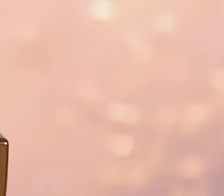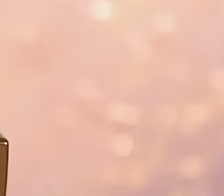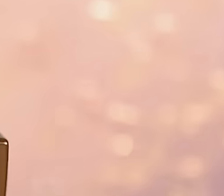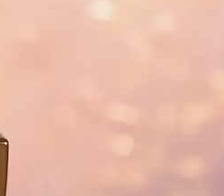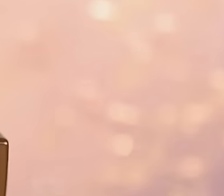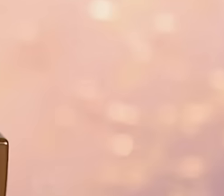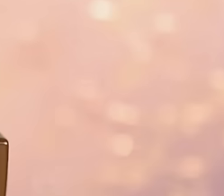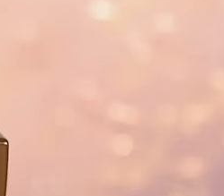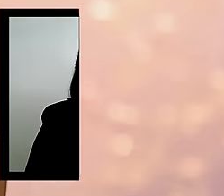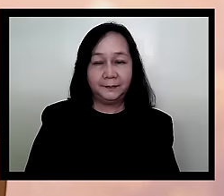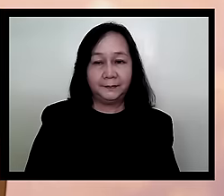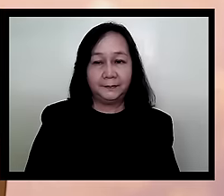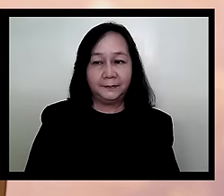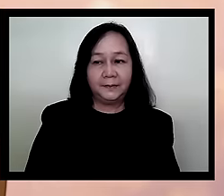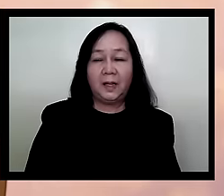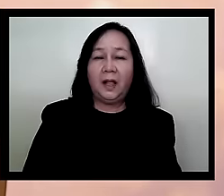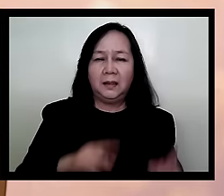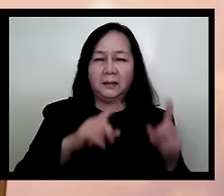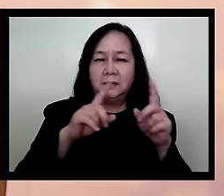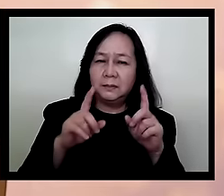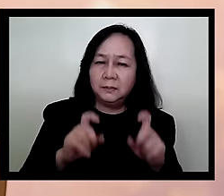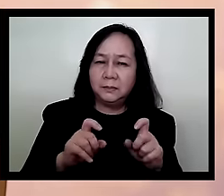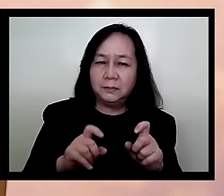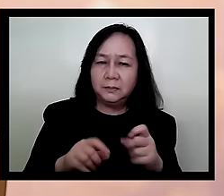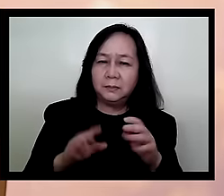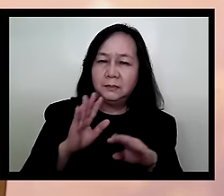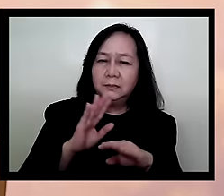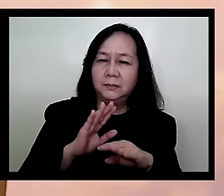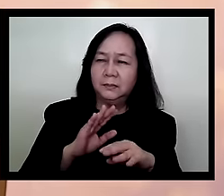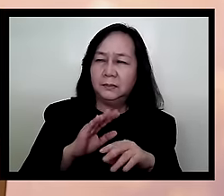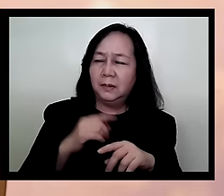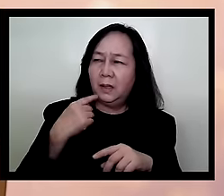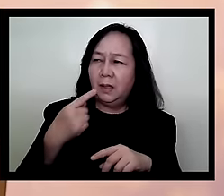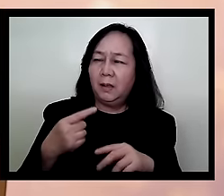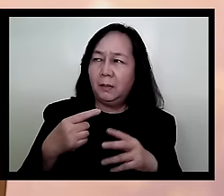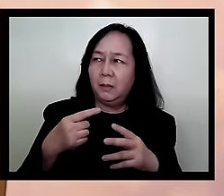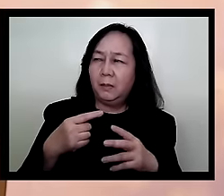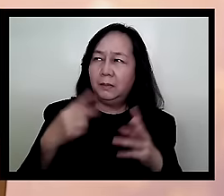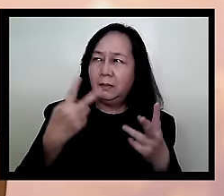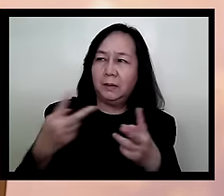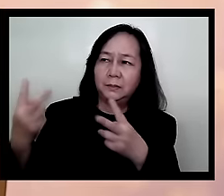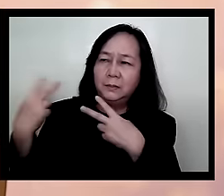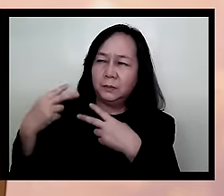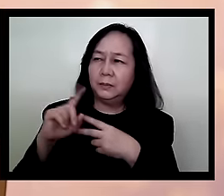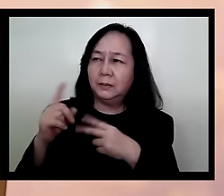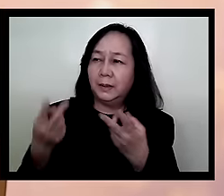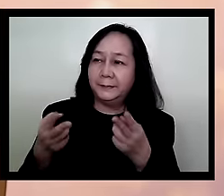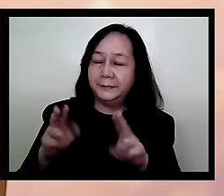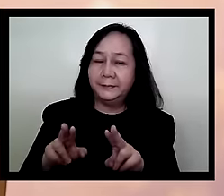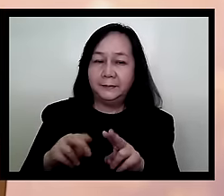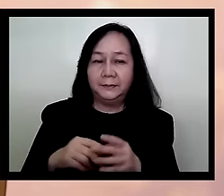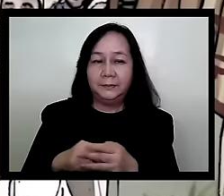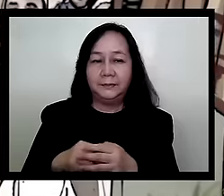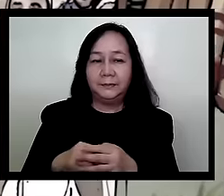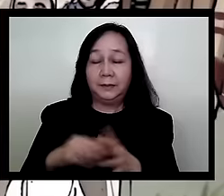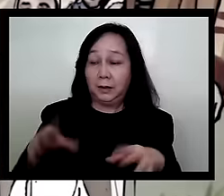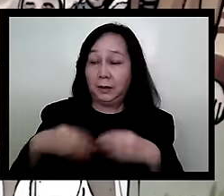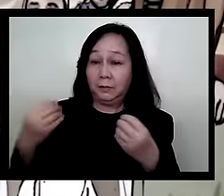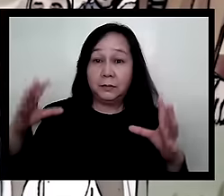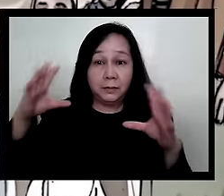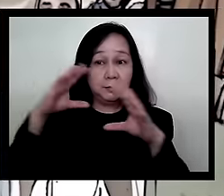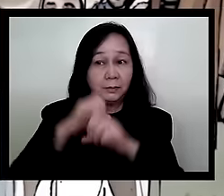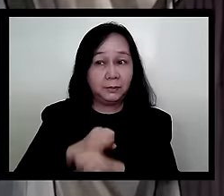them the questions prompted them to recount what had happened they gave a summary of Jesus's